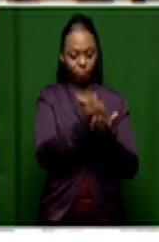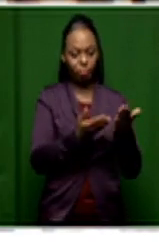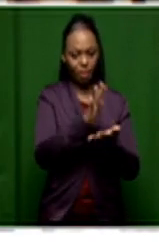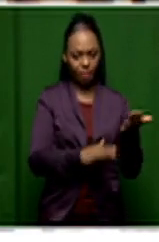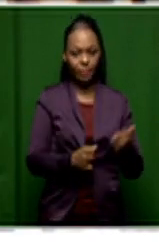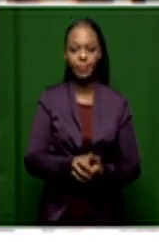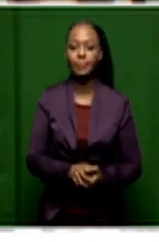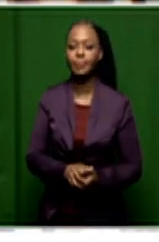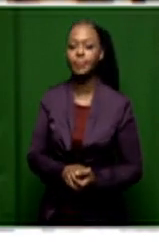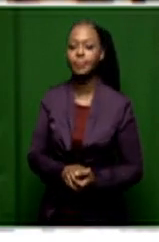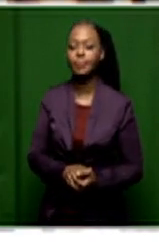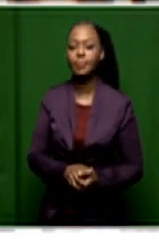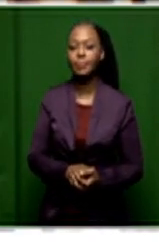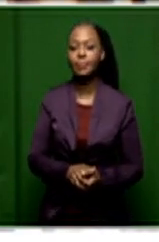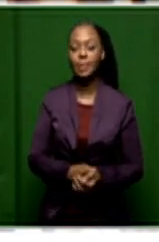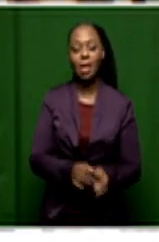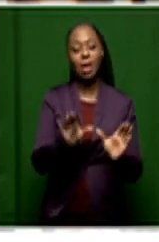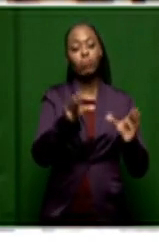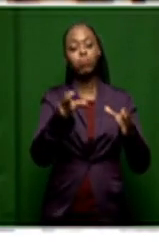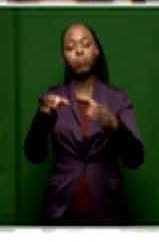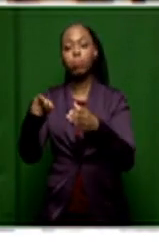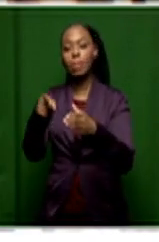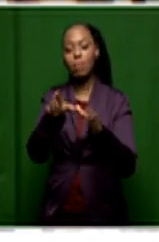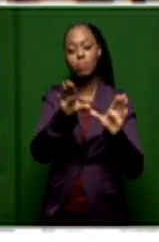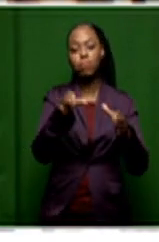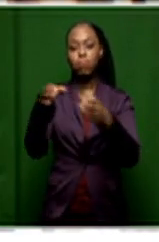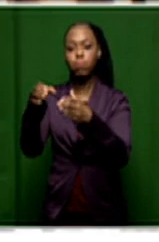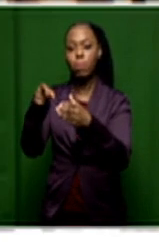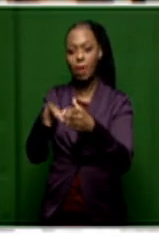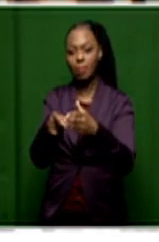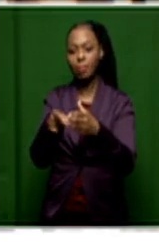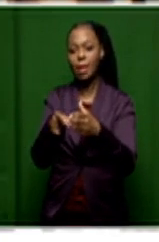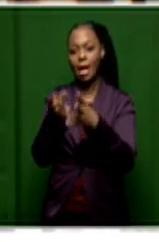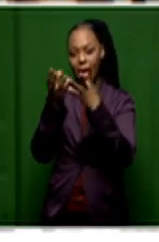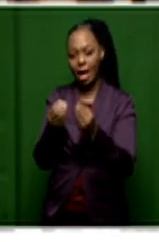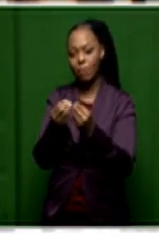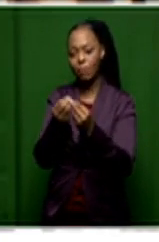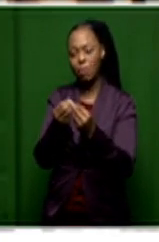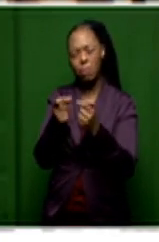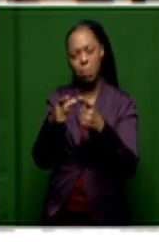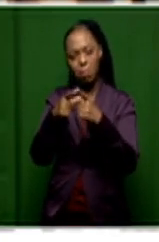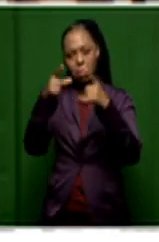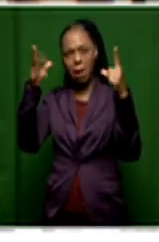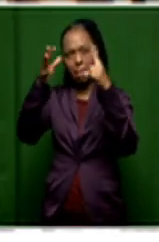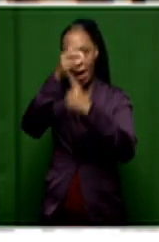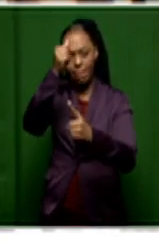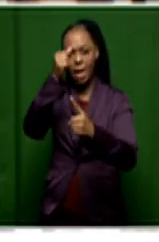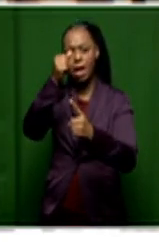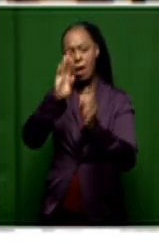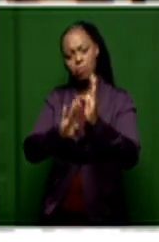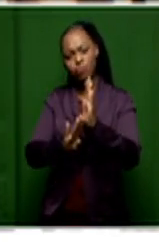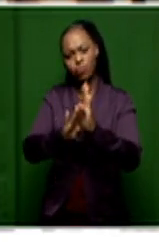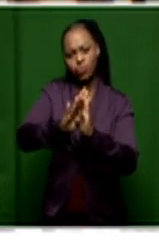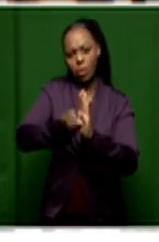thing. Those sectors that posted the biggest improvements were the very sectors